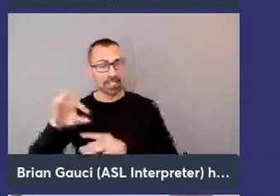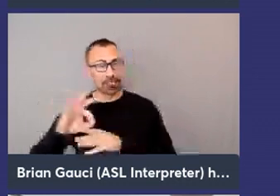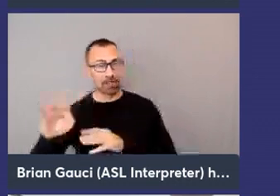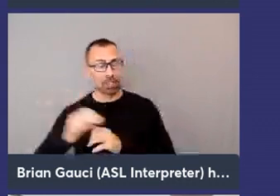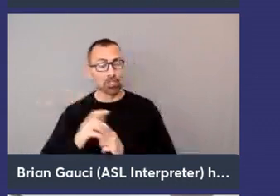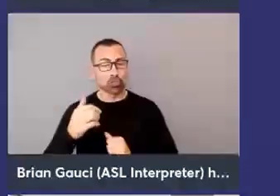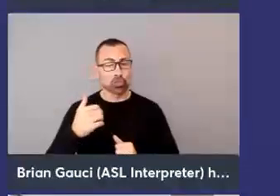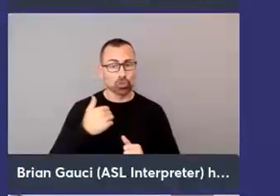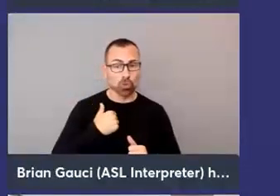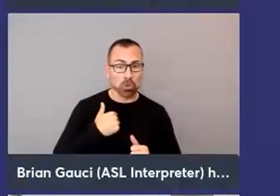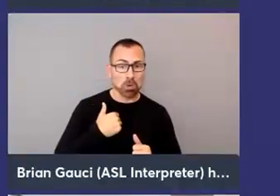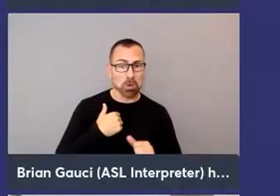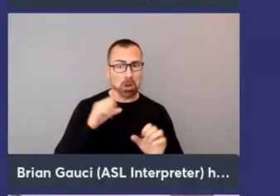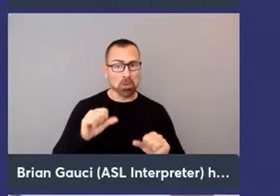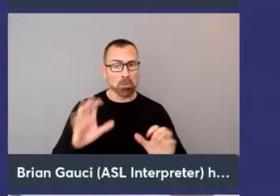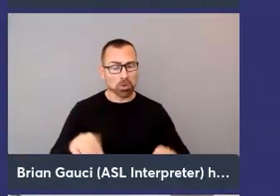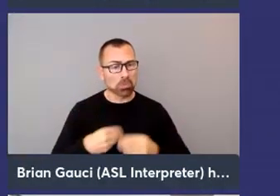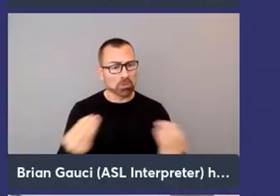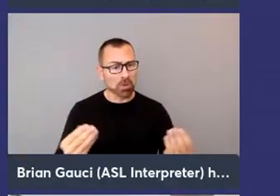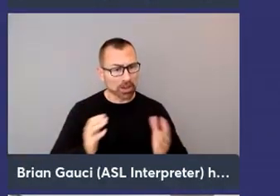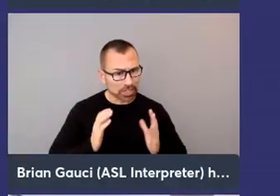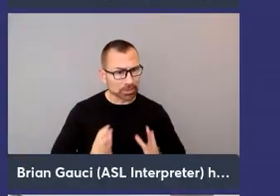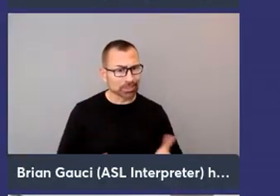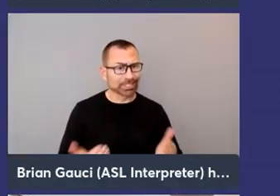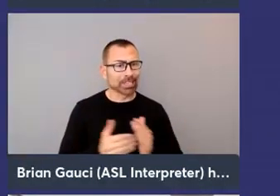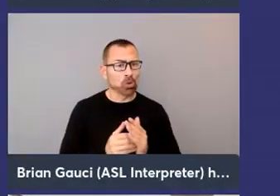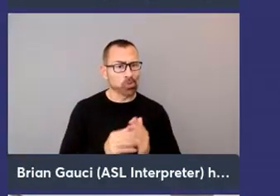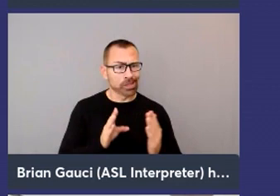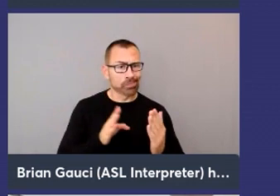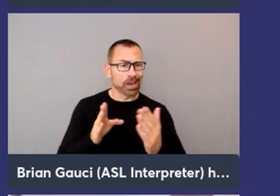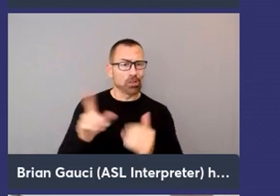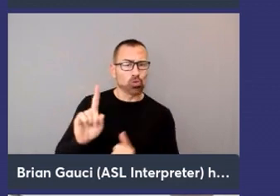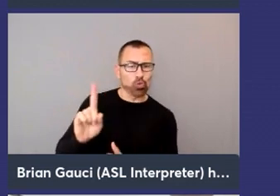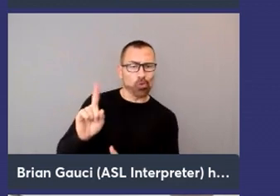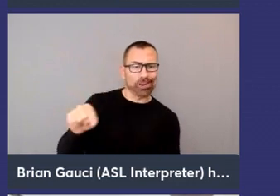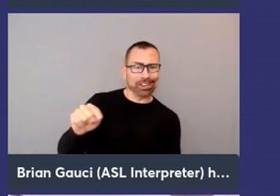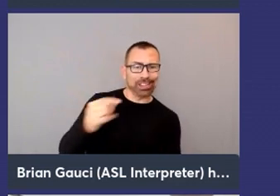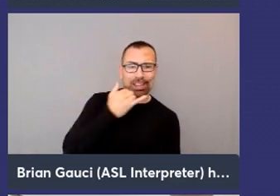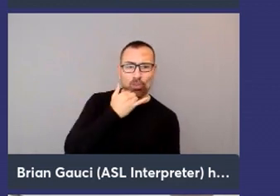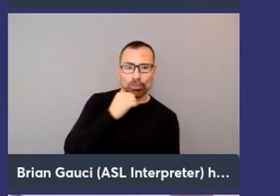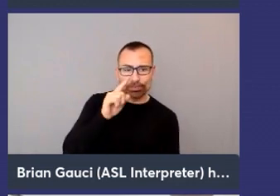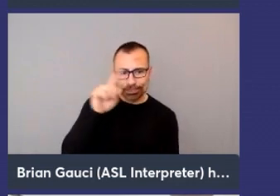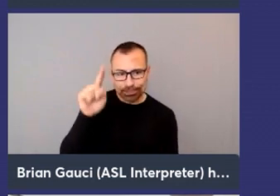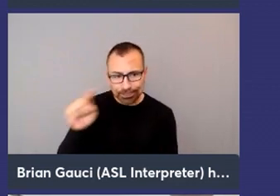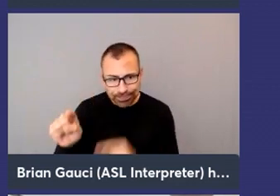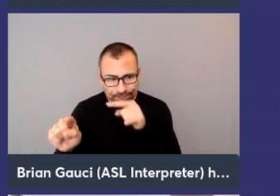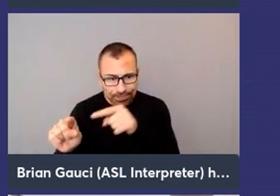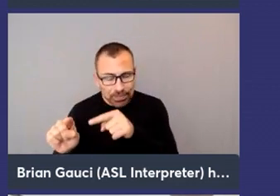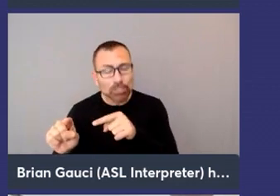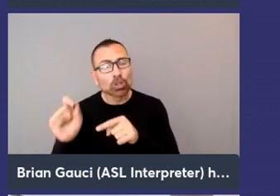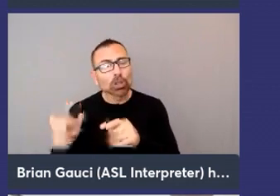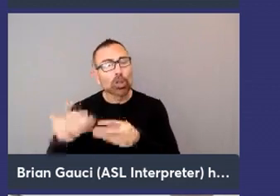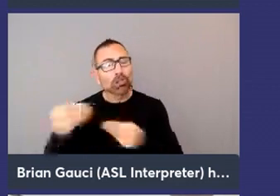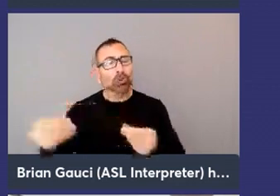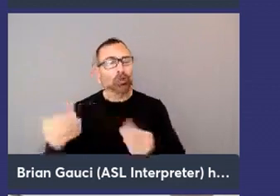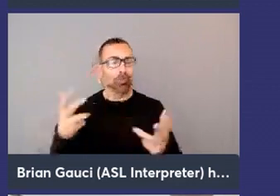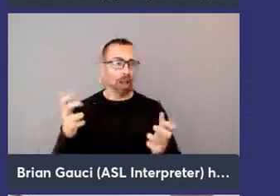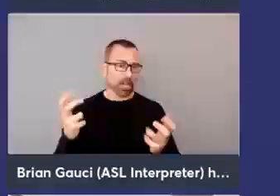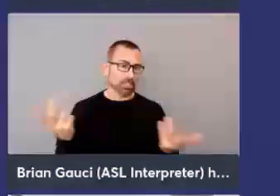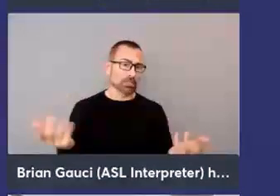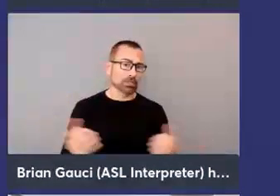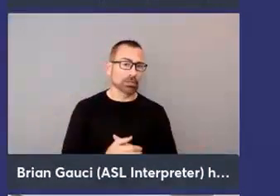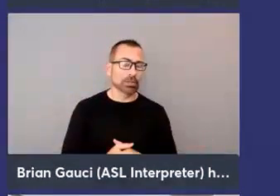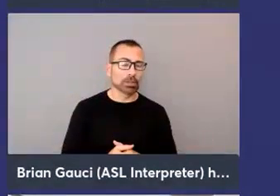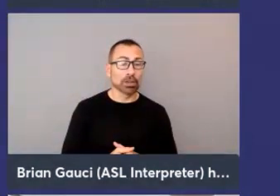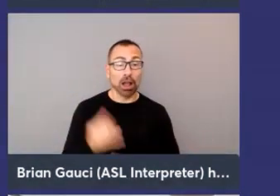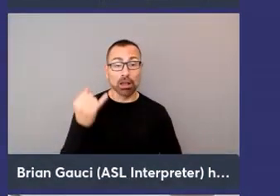provide the customer with, again, with the path to where the error is and hopefully be able to resolve that much more faster. So the last example